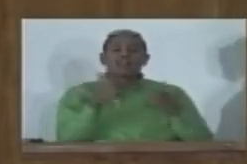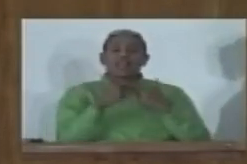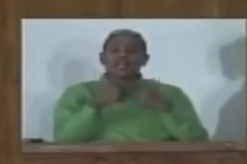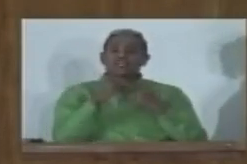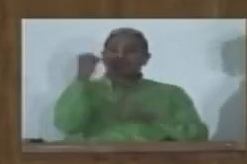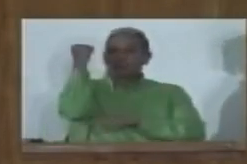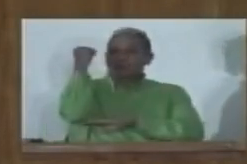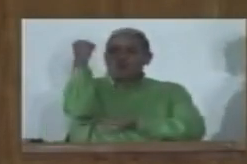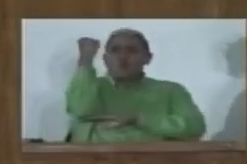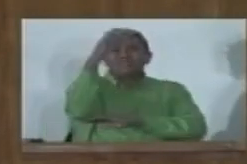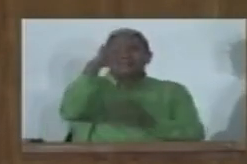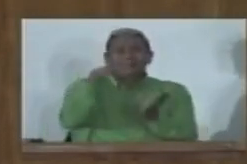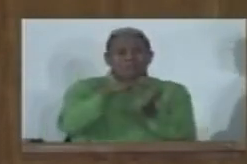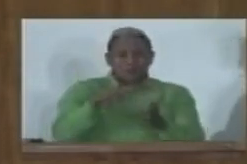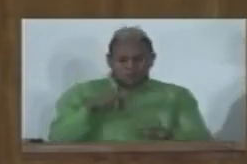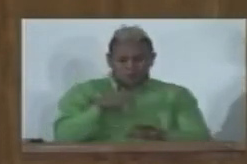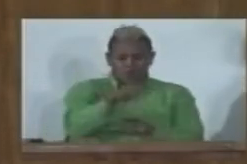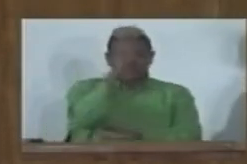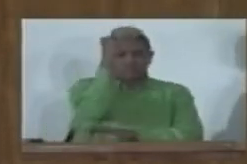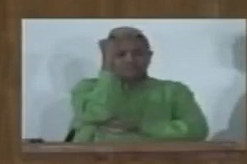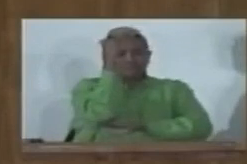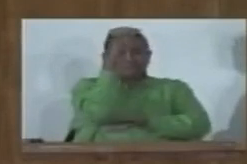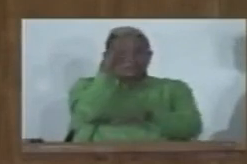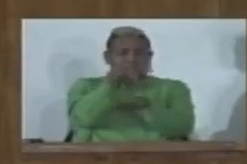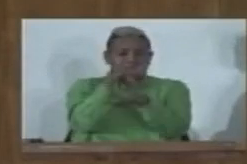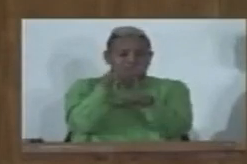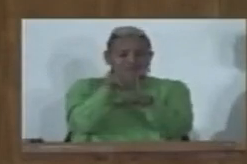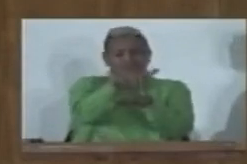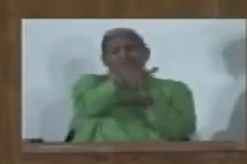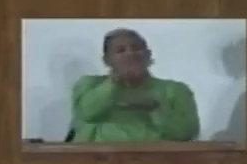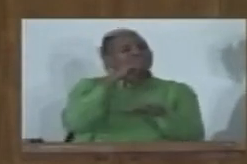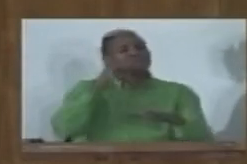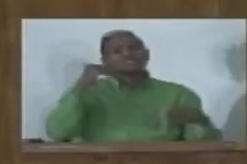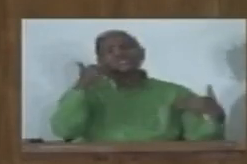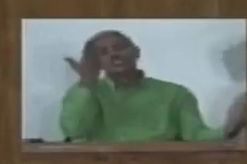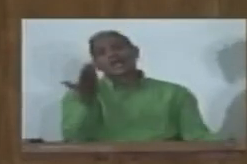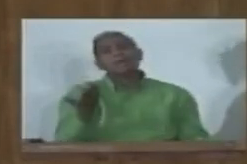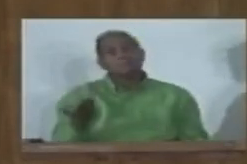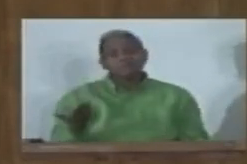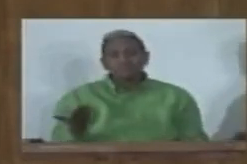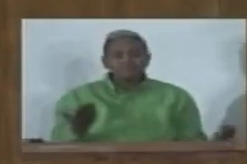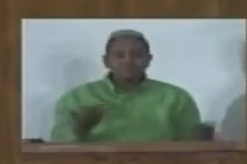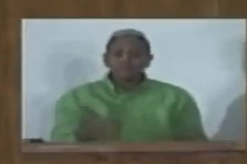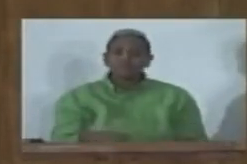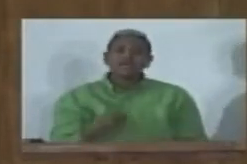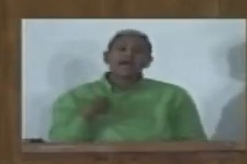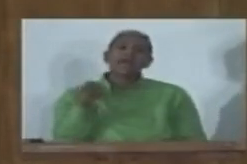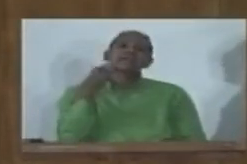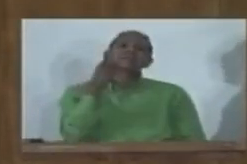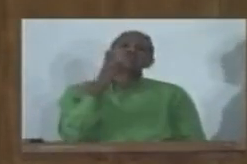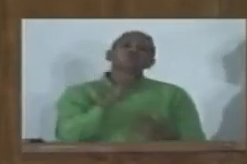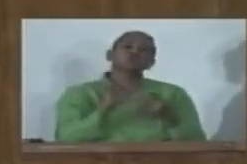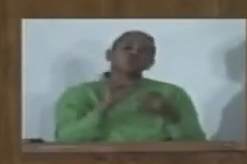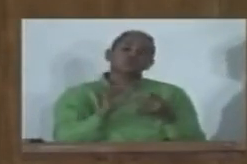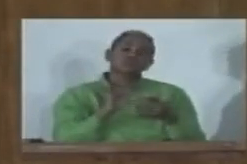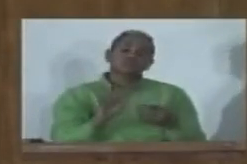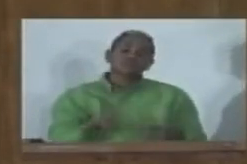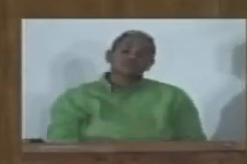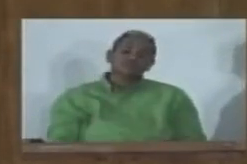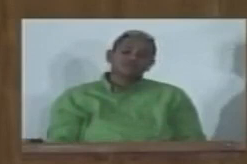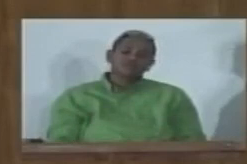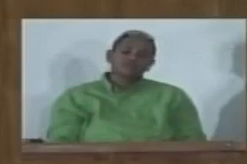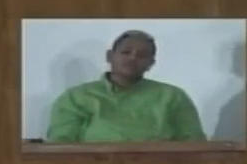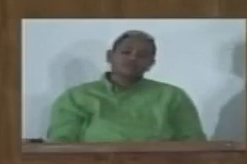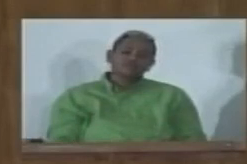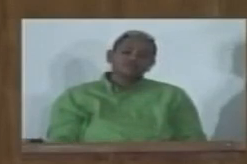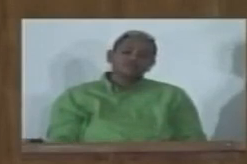from the middle of our sidewalks. It's a shame and disgrace. And I give you a story, Mr. President. In the latter part